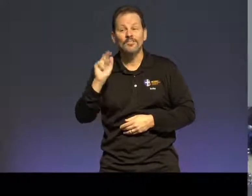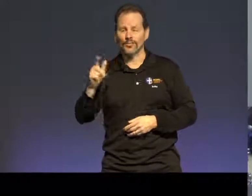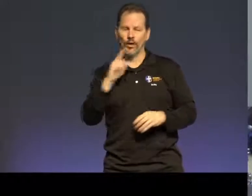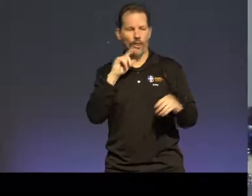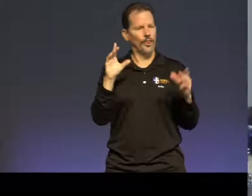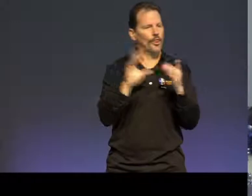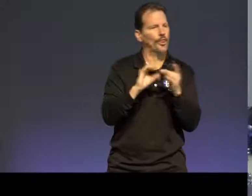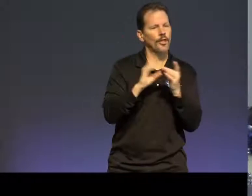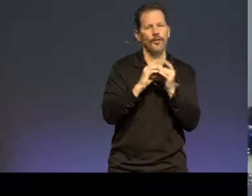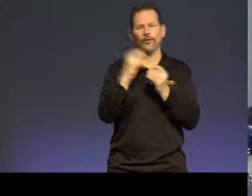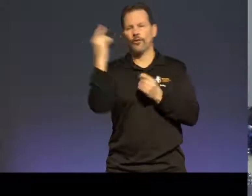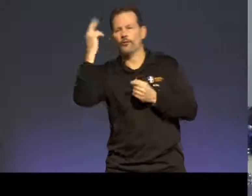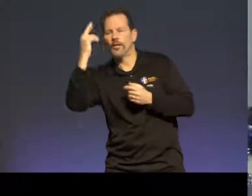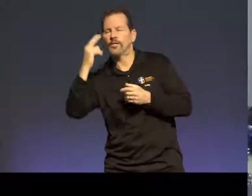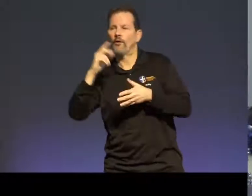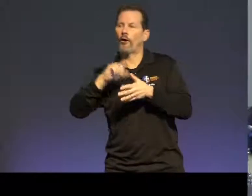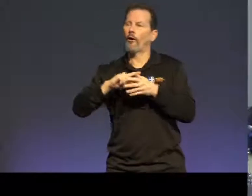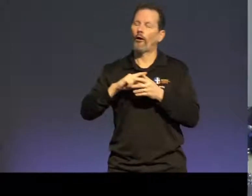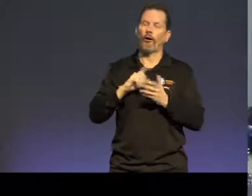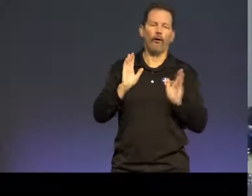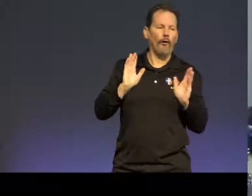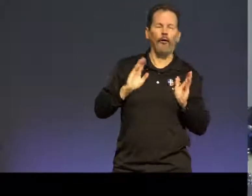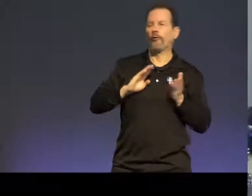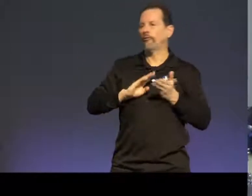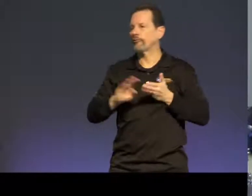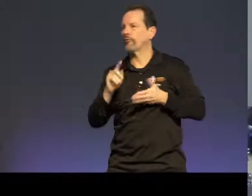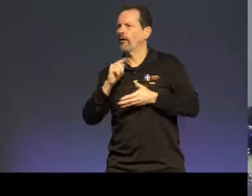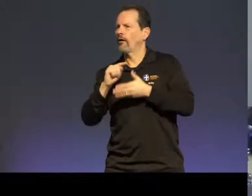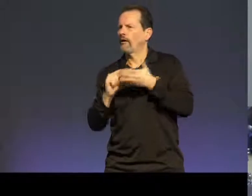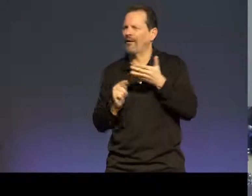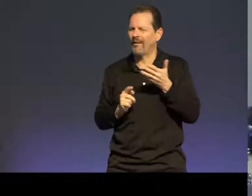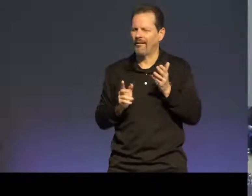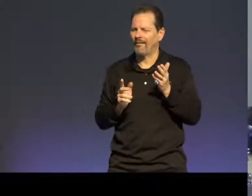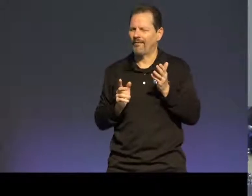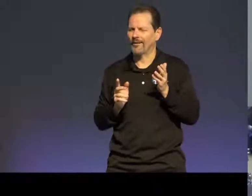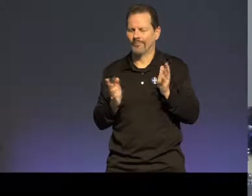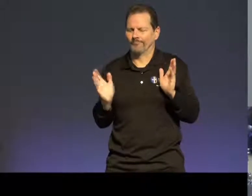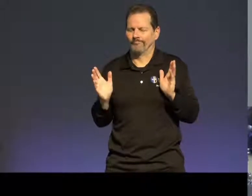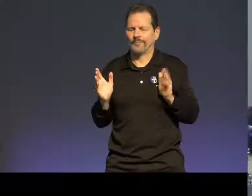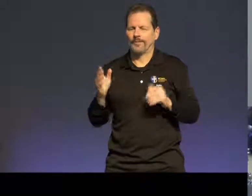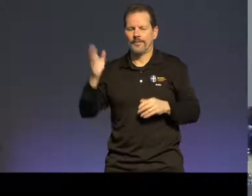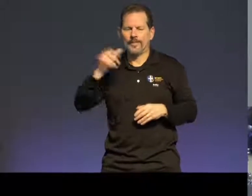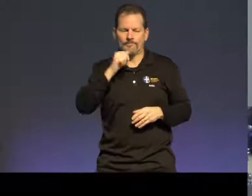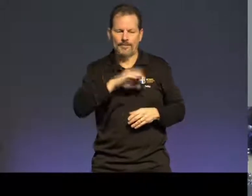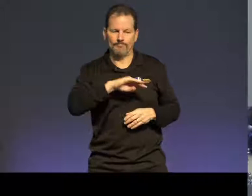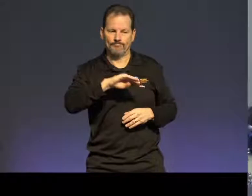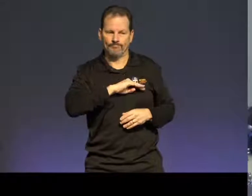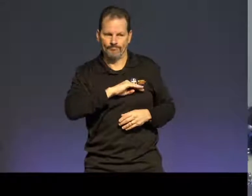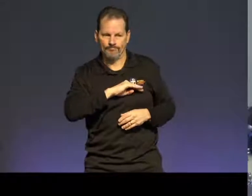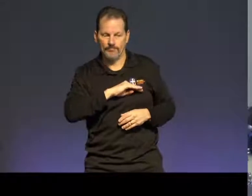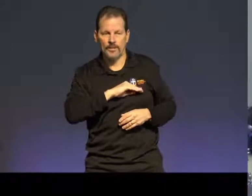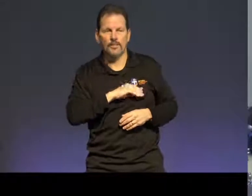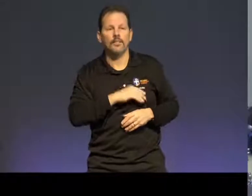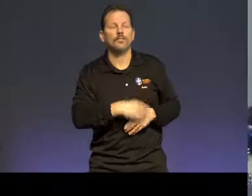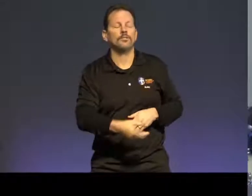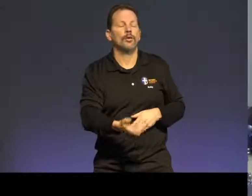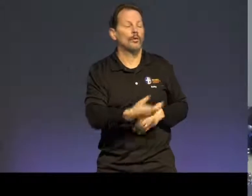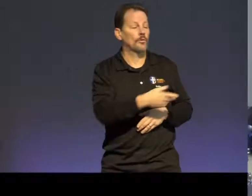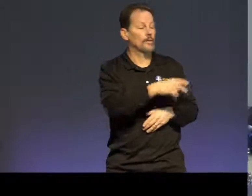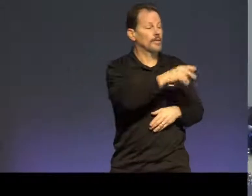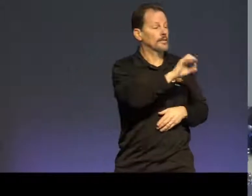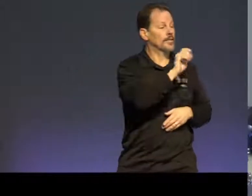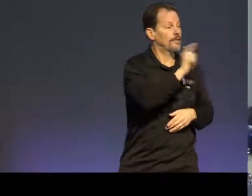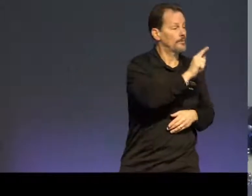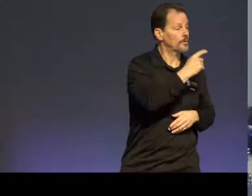situation. When we look at what Samuel is saying to Saul, in light of what Saul has said to Samuel, Samuel is